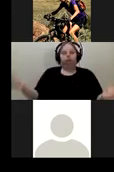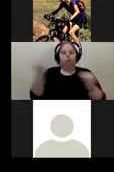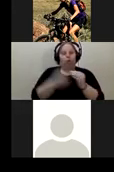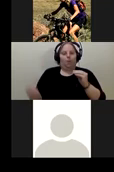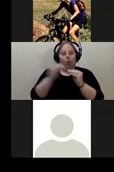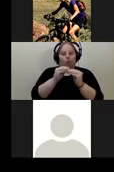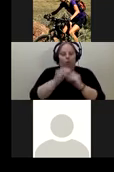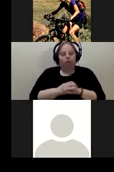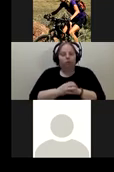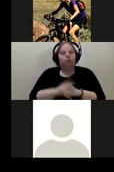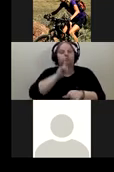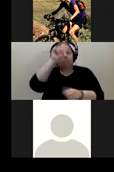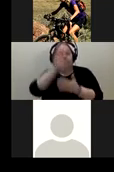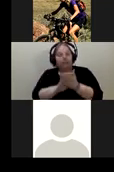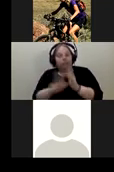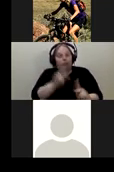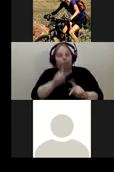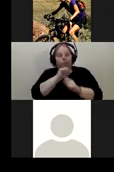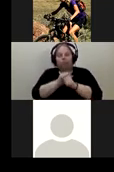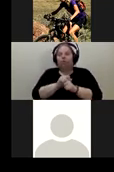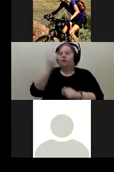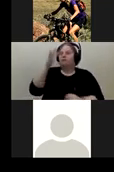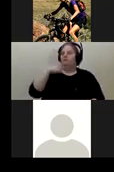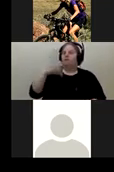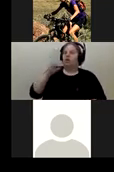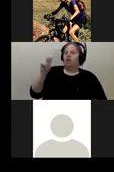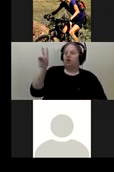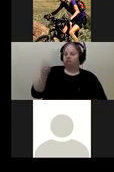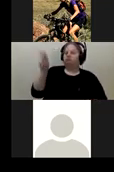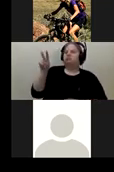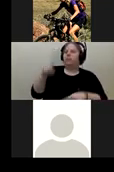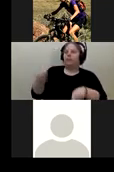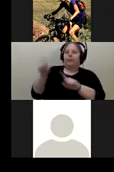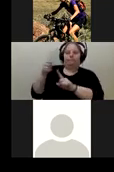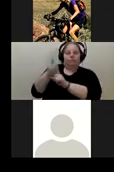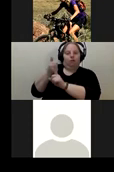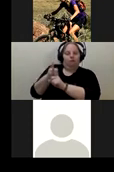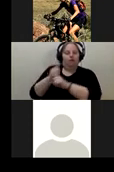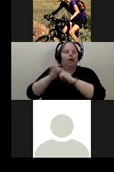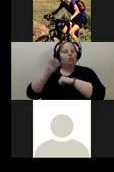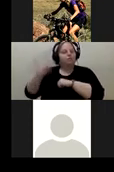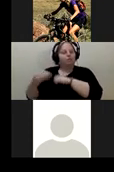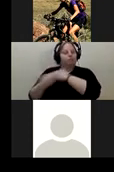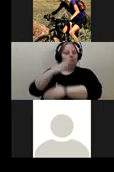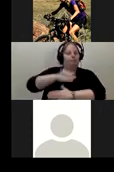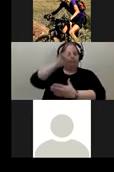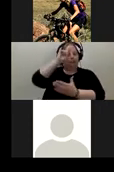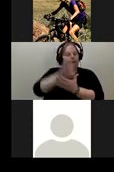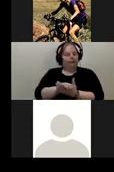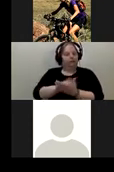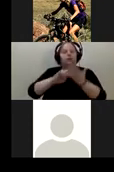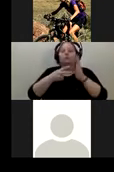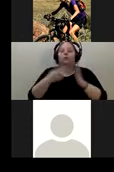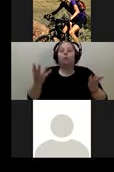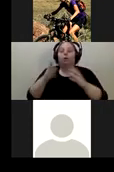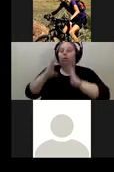I believe people should be treated as an end in themselves? And if I do, how does this decision reflect my belief? What that means is this